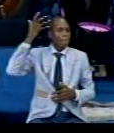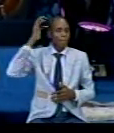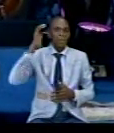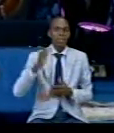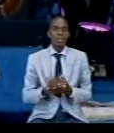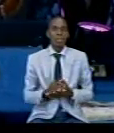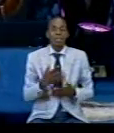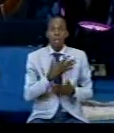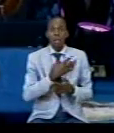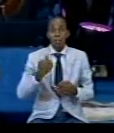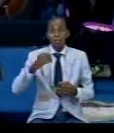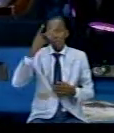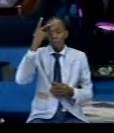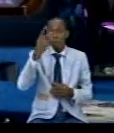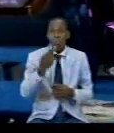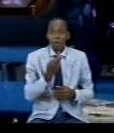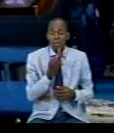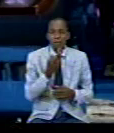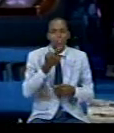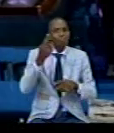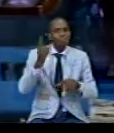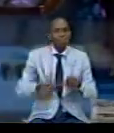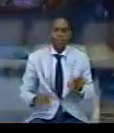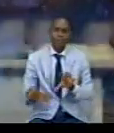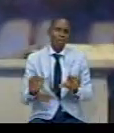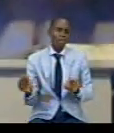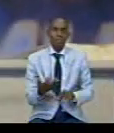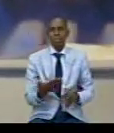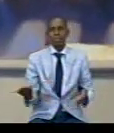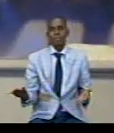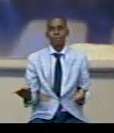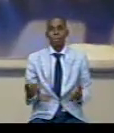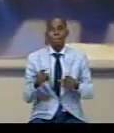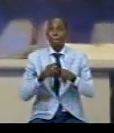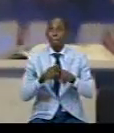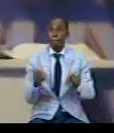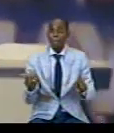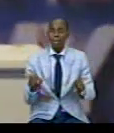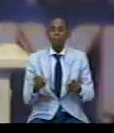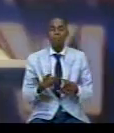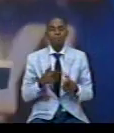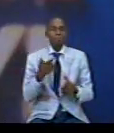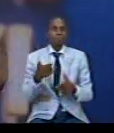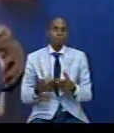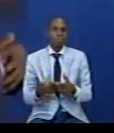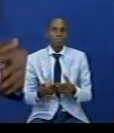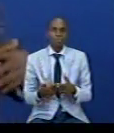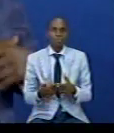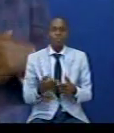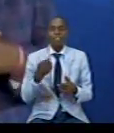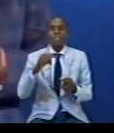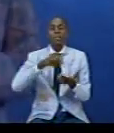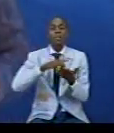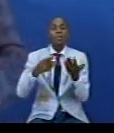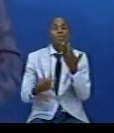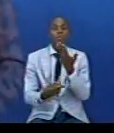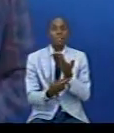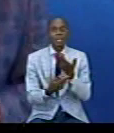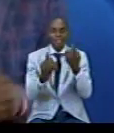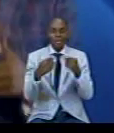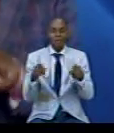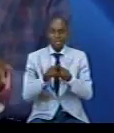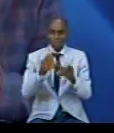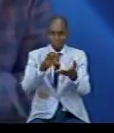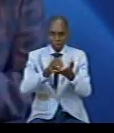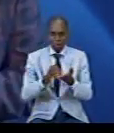could not do anything. But then the crusade came, like your own has come